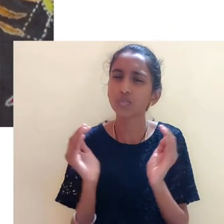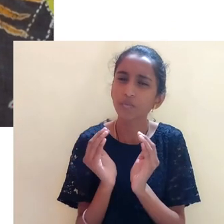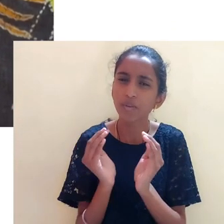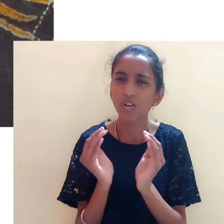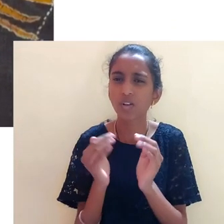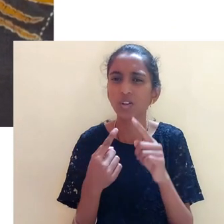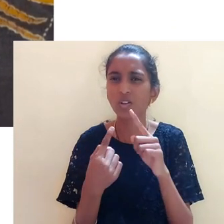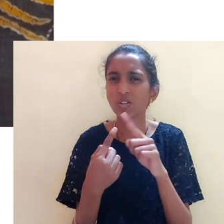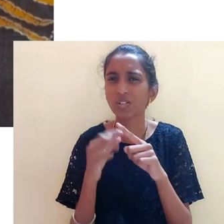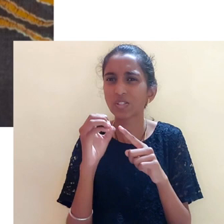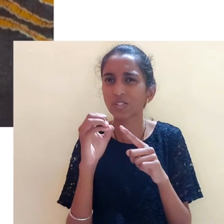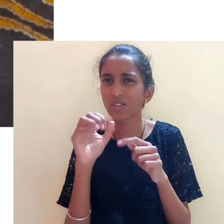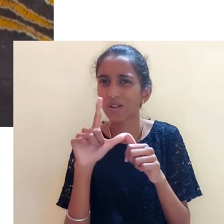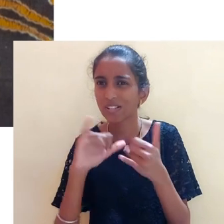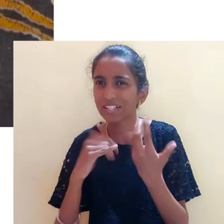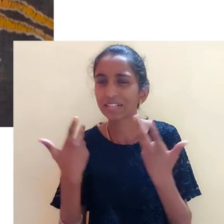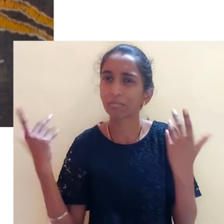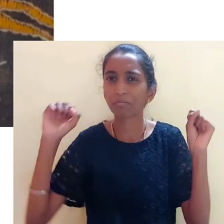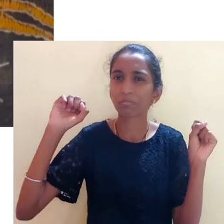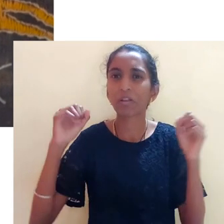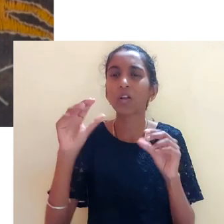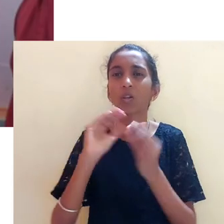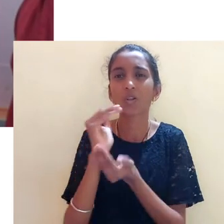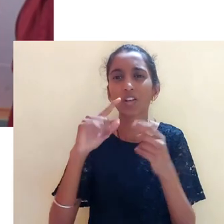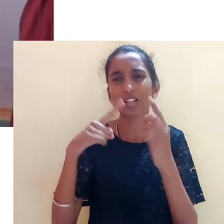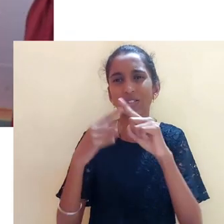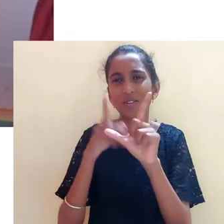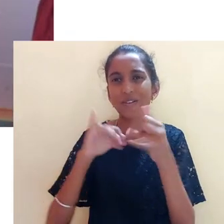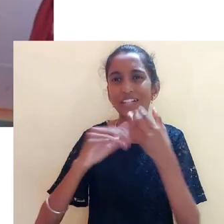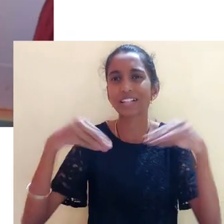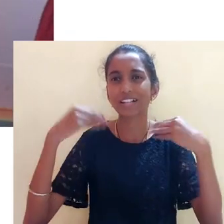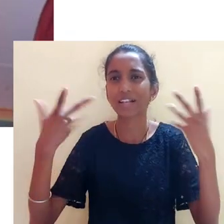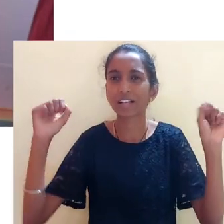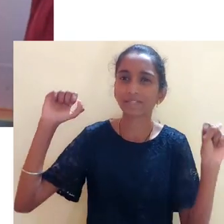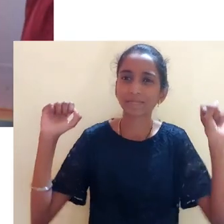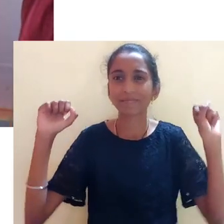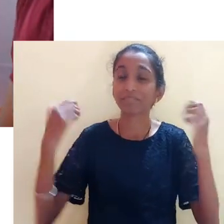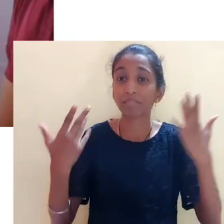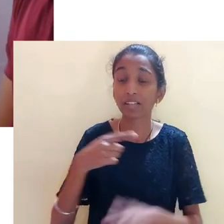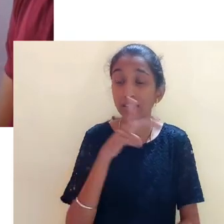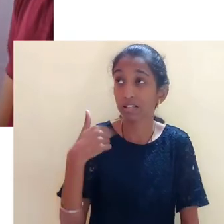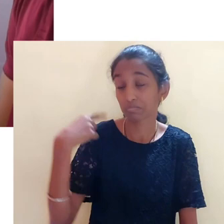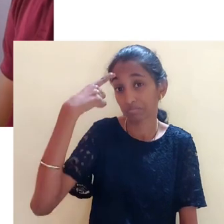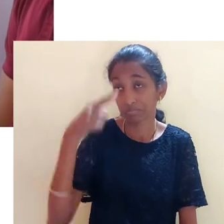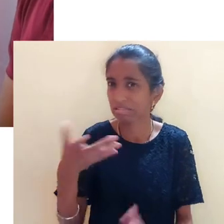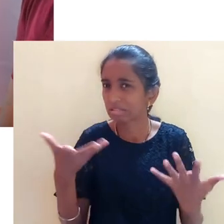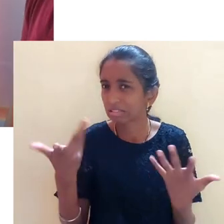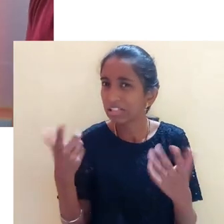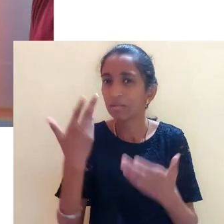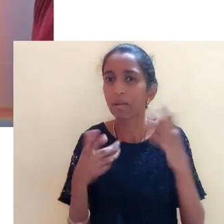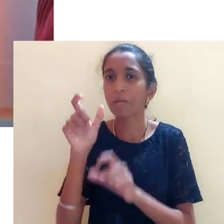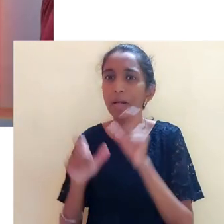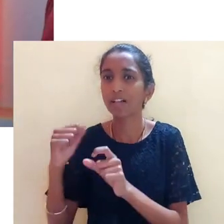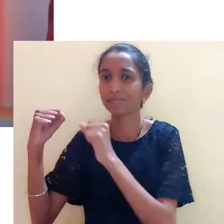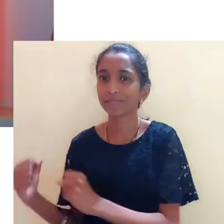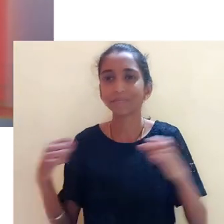dolls or something. Oh. So maybe they like sell toys. Yeah, that's cool. I thought it was really weird because I thought there were people sitting